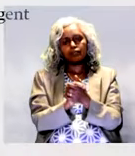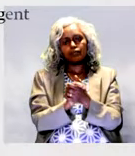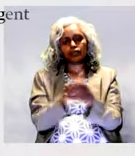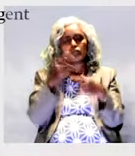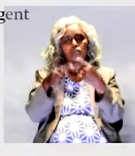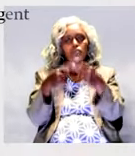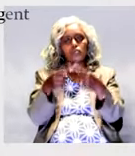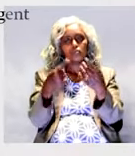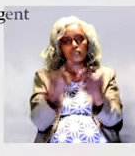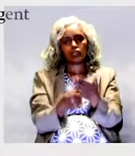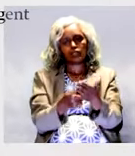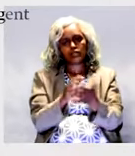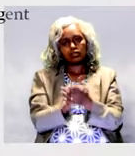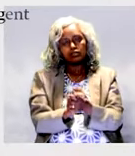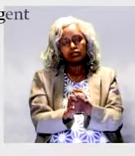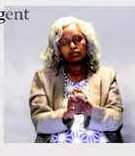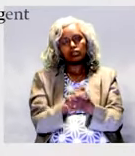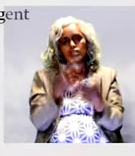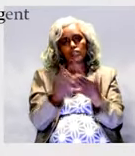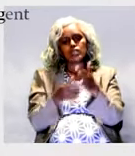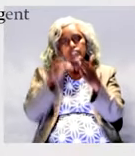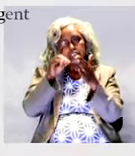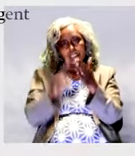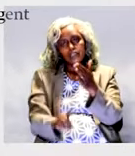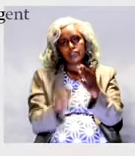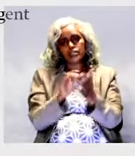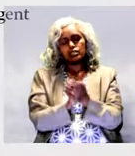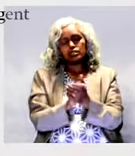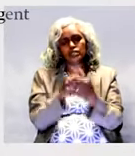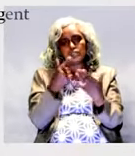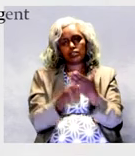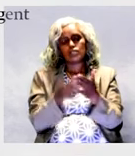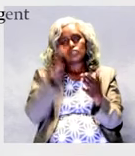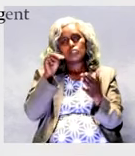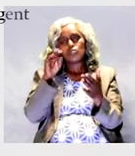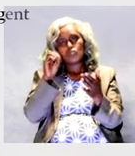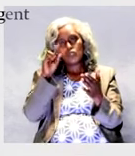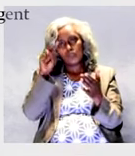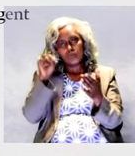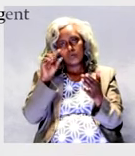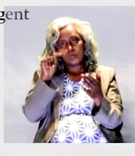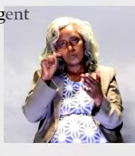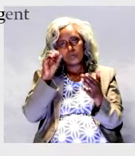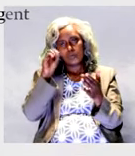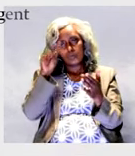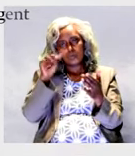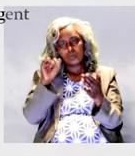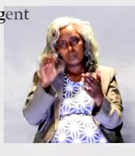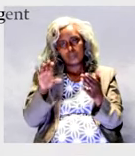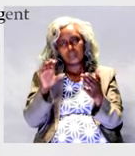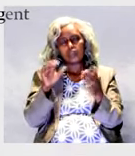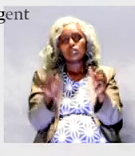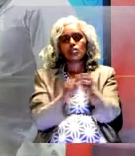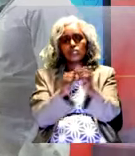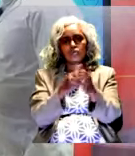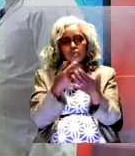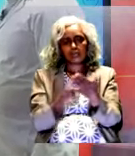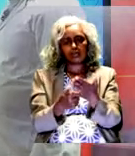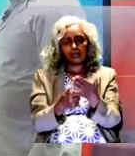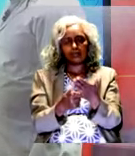It goes on like this. So it's decreasing. So it is a monotonic sequence. We said earlier, this one is a monotonic sequence.